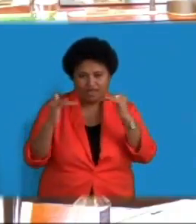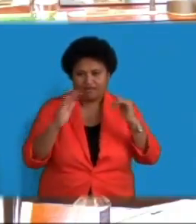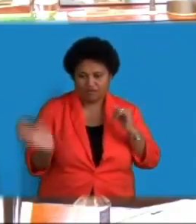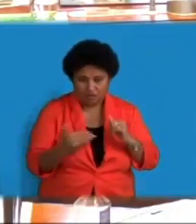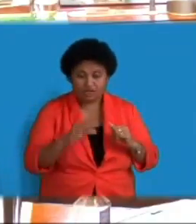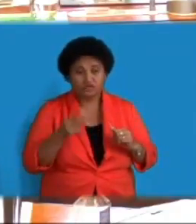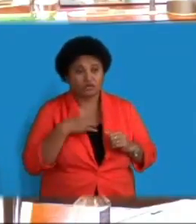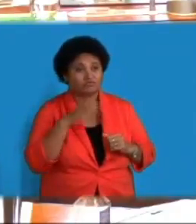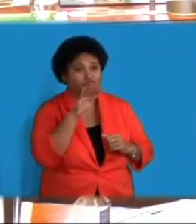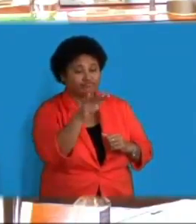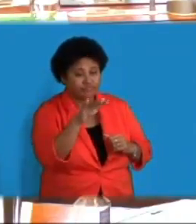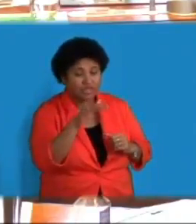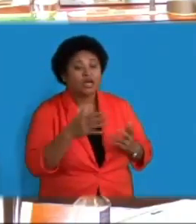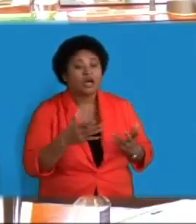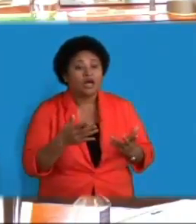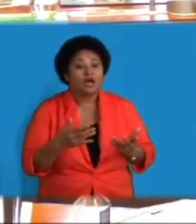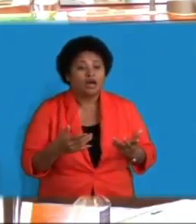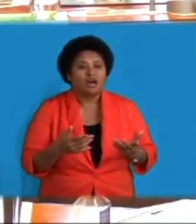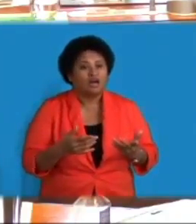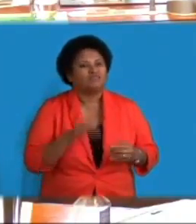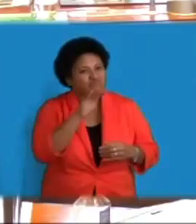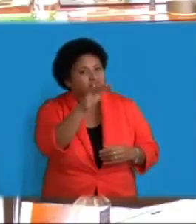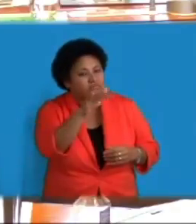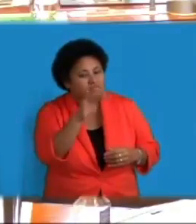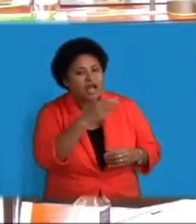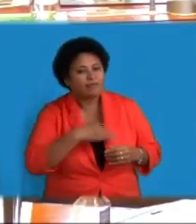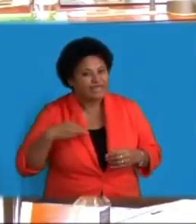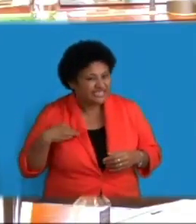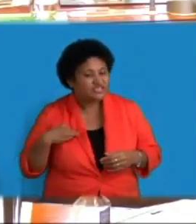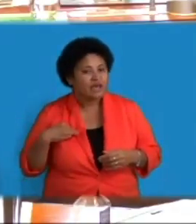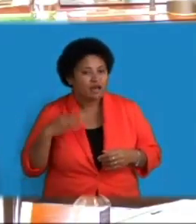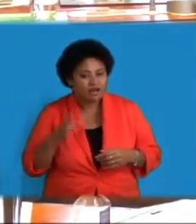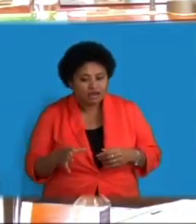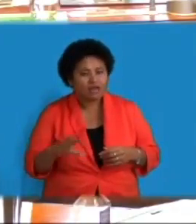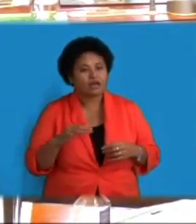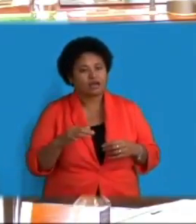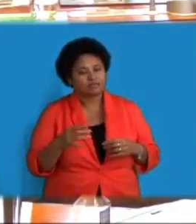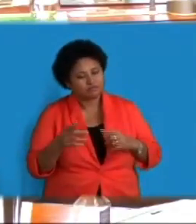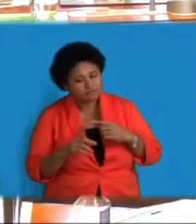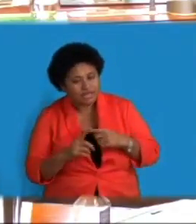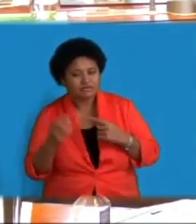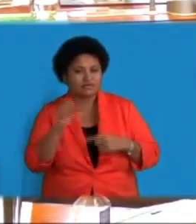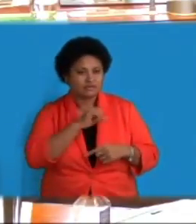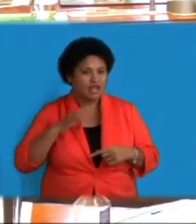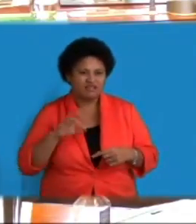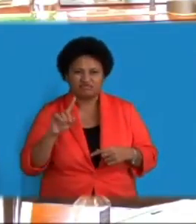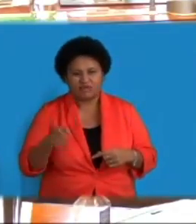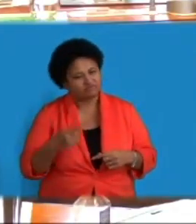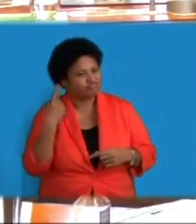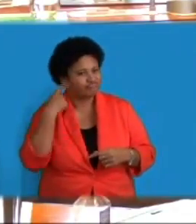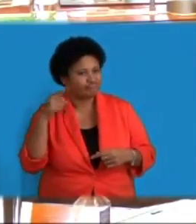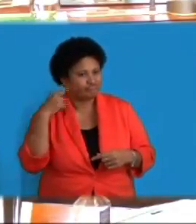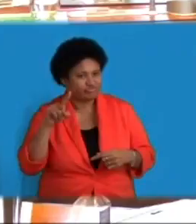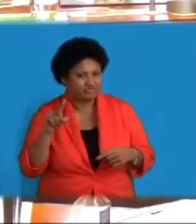or the Lands Ministry staff, but these have fallen on deaf ears. In one case in Reki, the Ministry decided to award the lease to